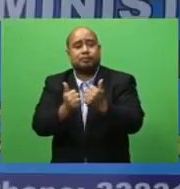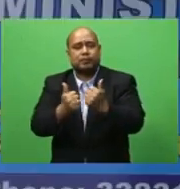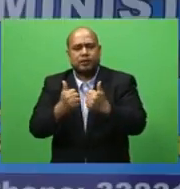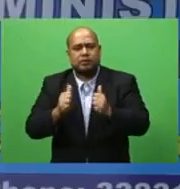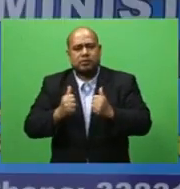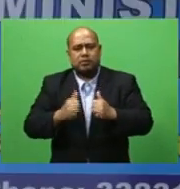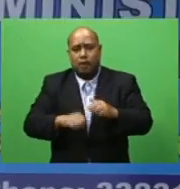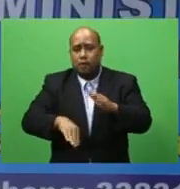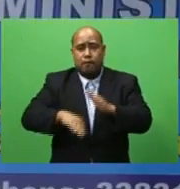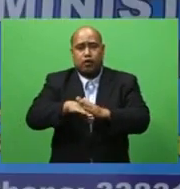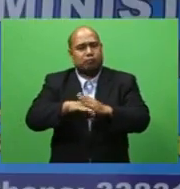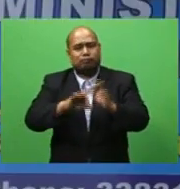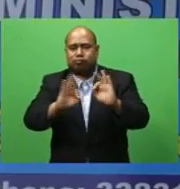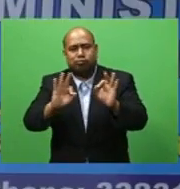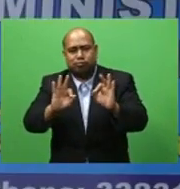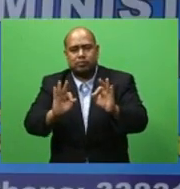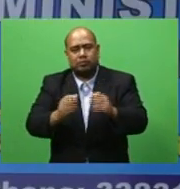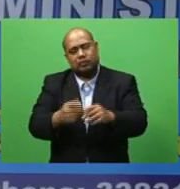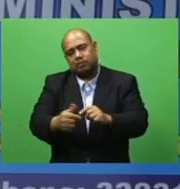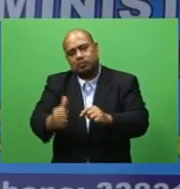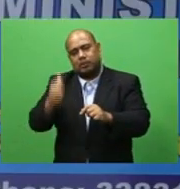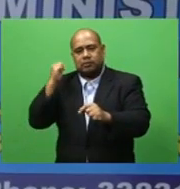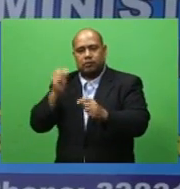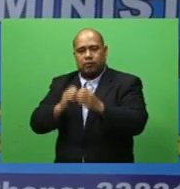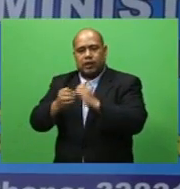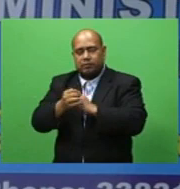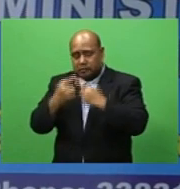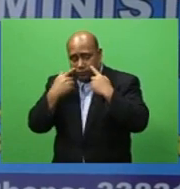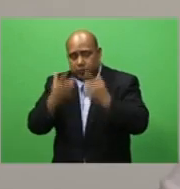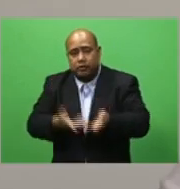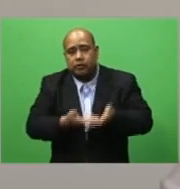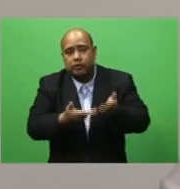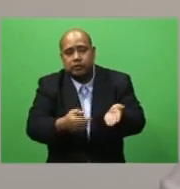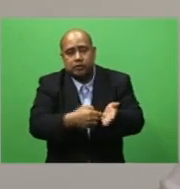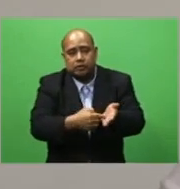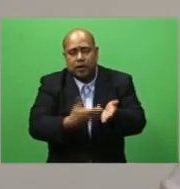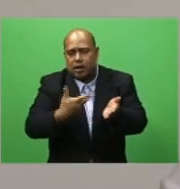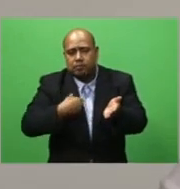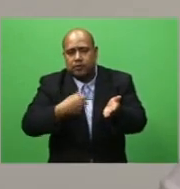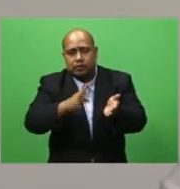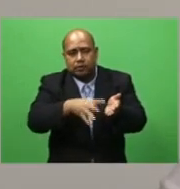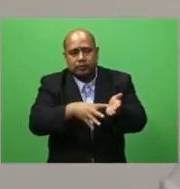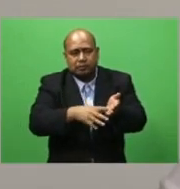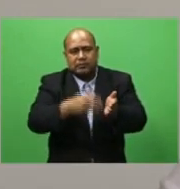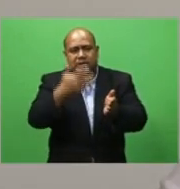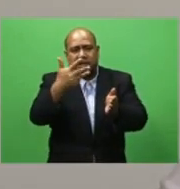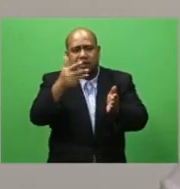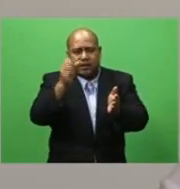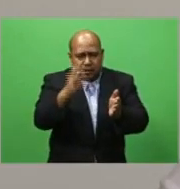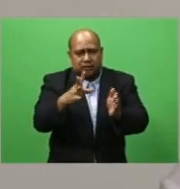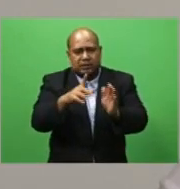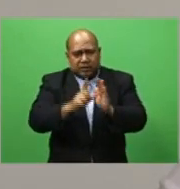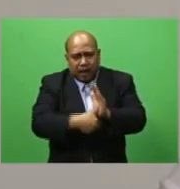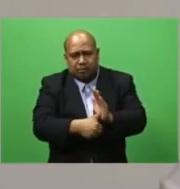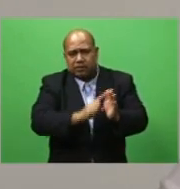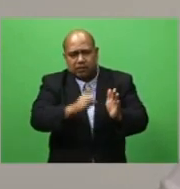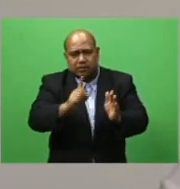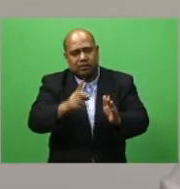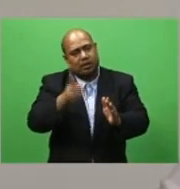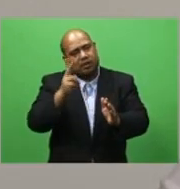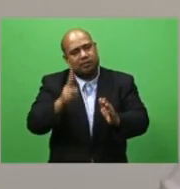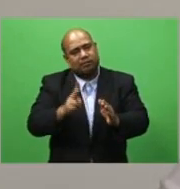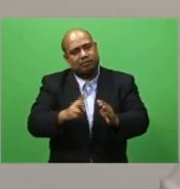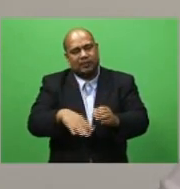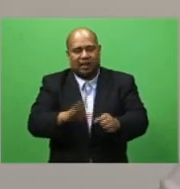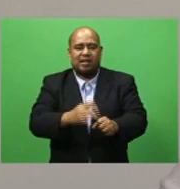back office comes incomplete. 9 out of 10, we have to return it, or we have to ask them for more